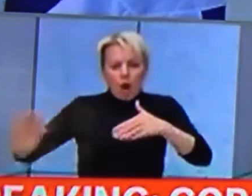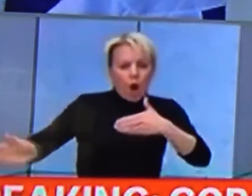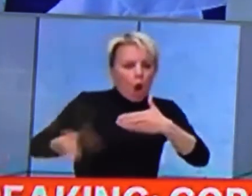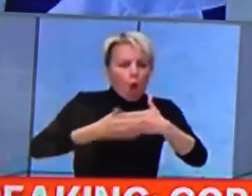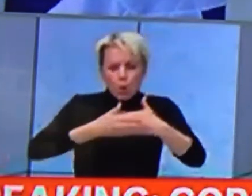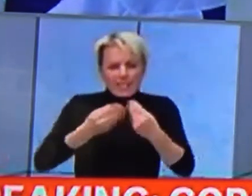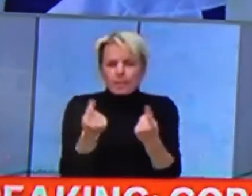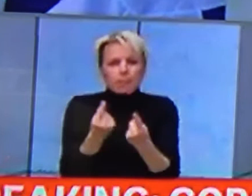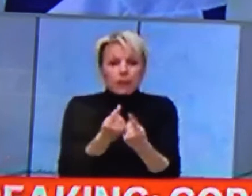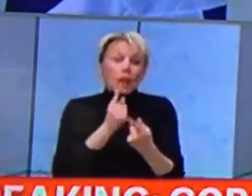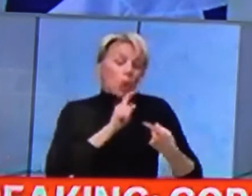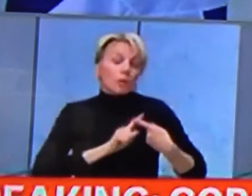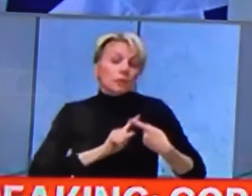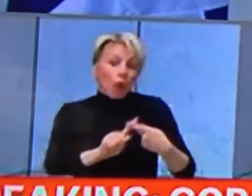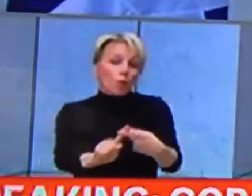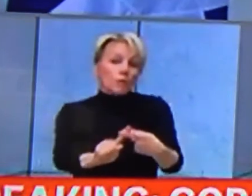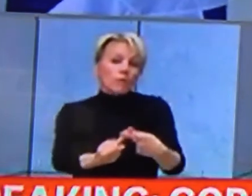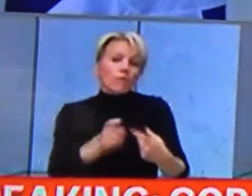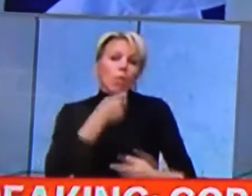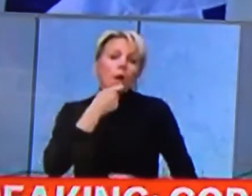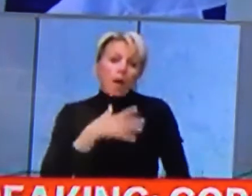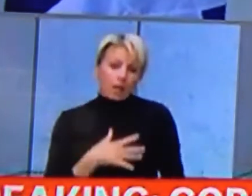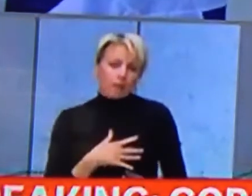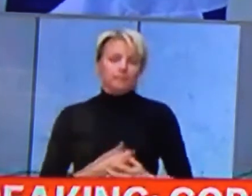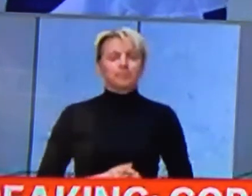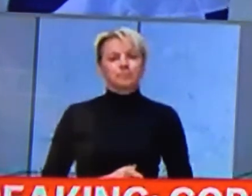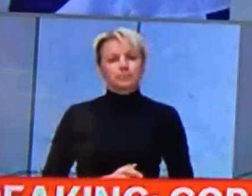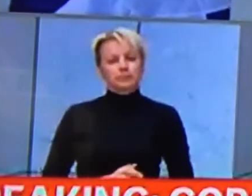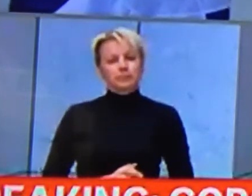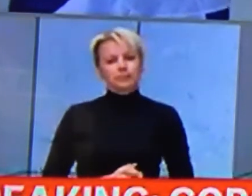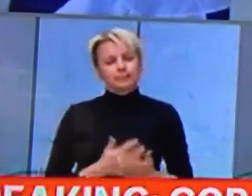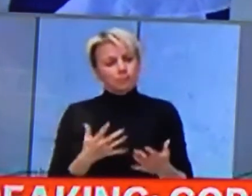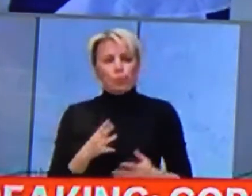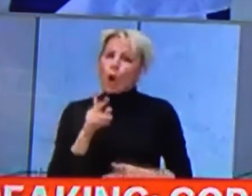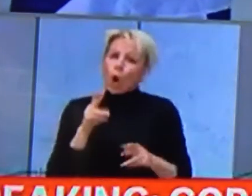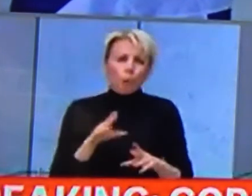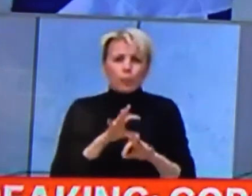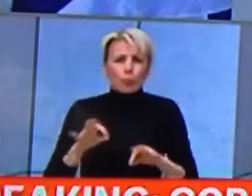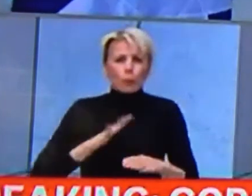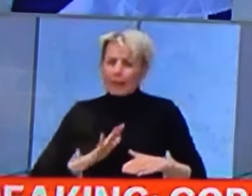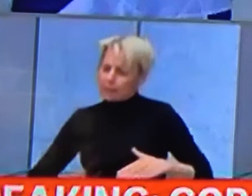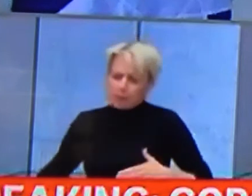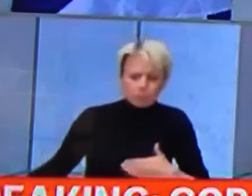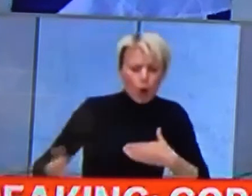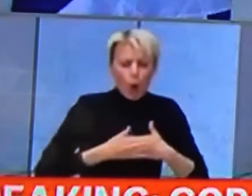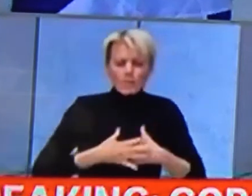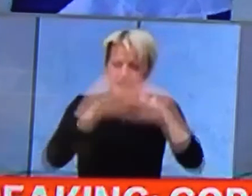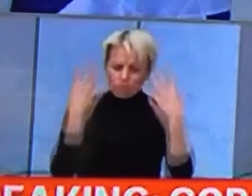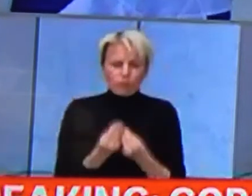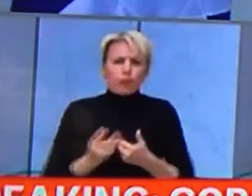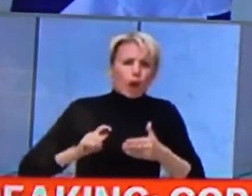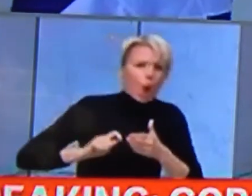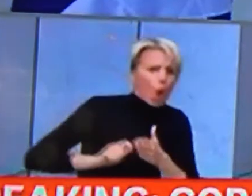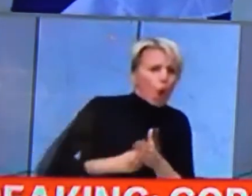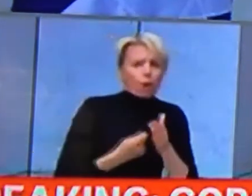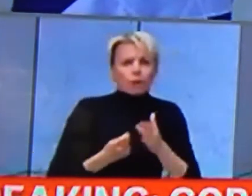virus, that will present very challenging. Now, let's hope that that wouldn't be required. But the reality is, I think, if we're being